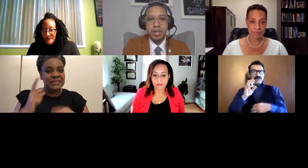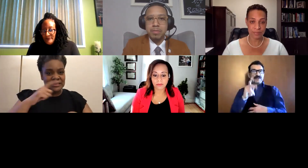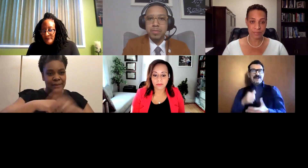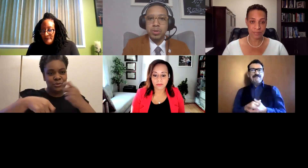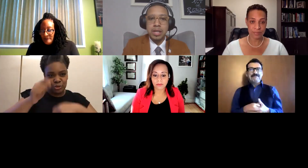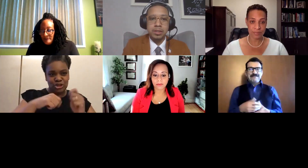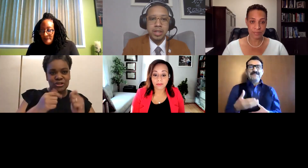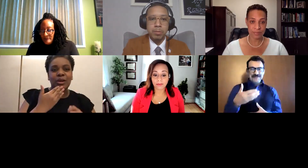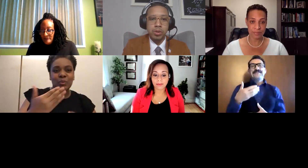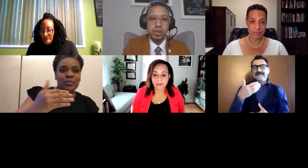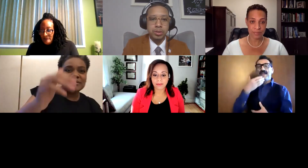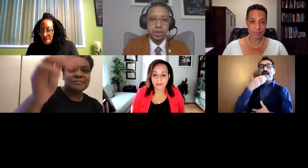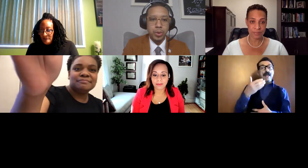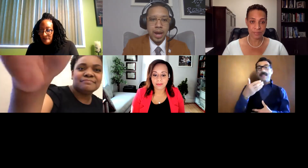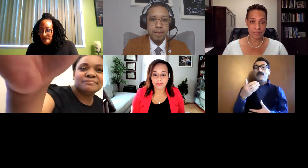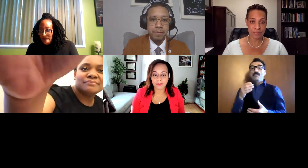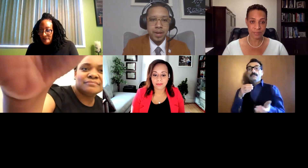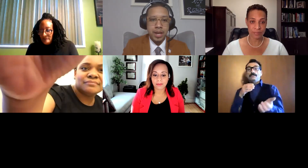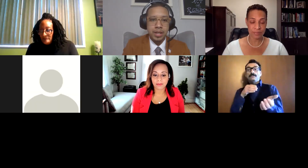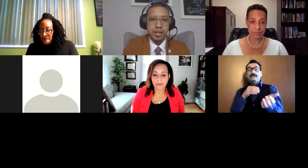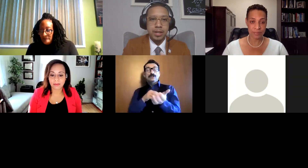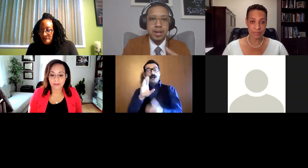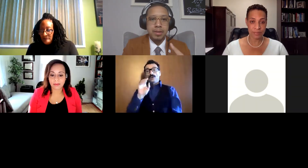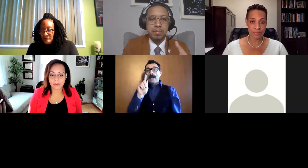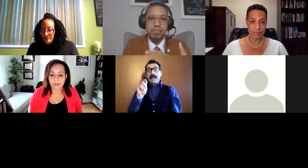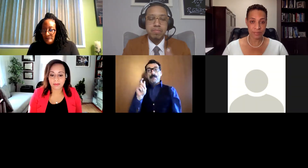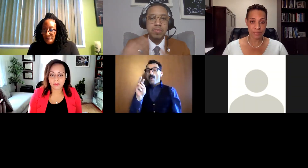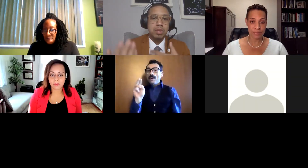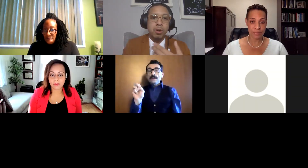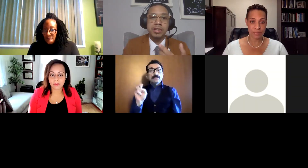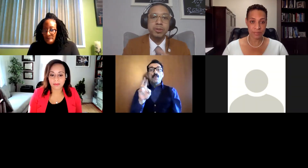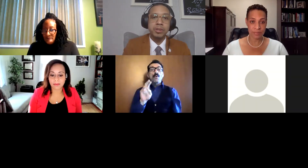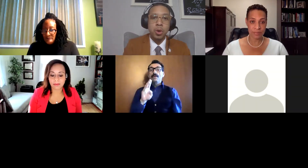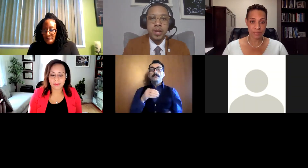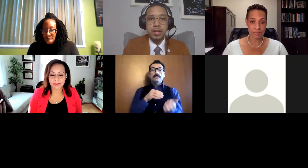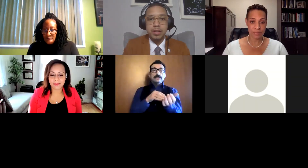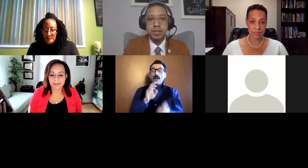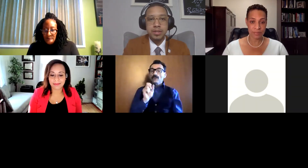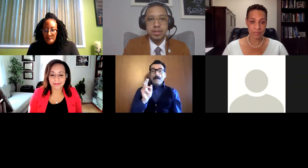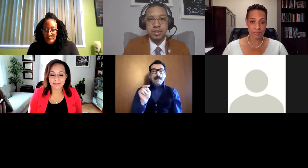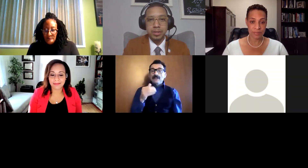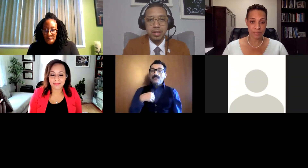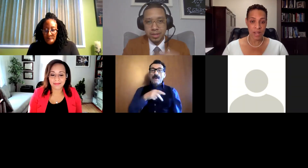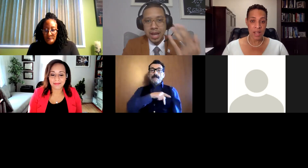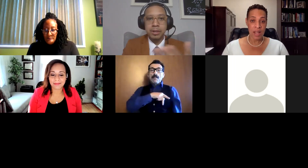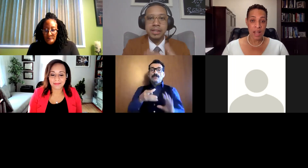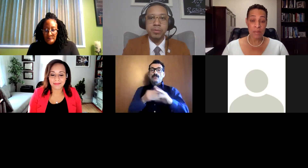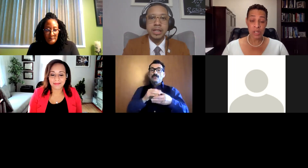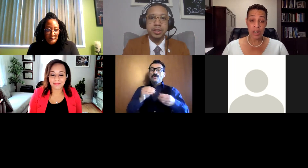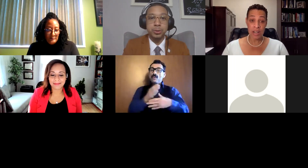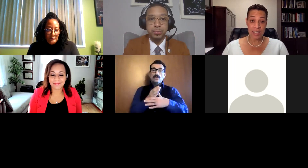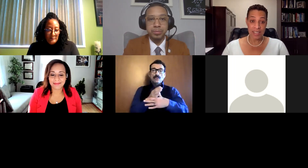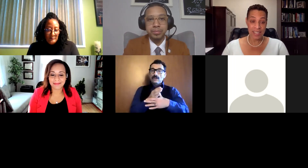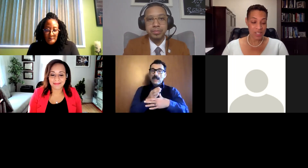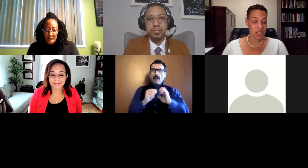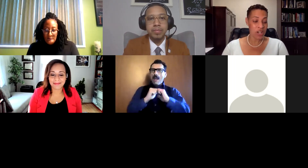Dr. Bihm or Dr. Claiborne, do you have a personal story? How does this relate